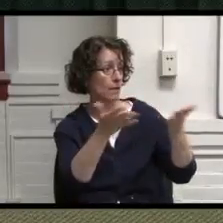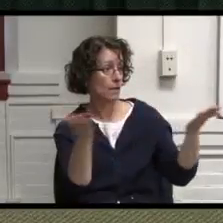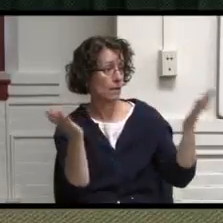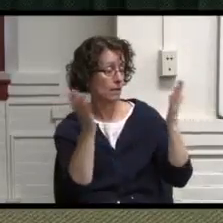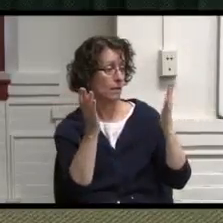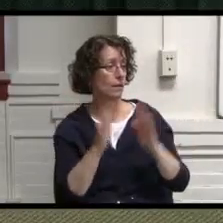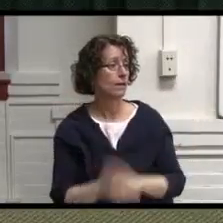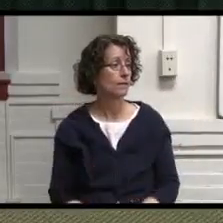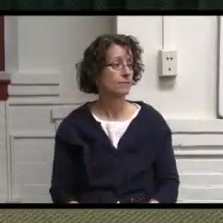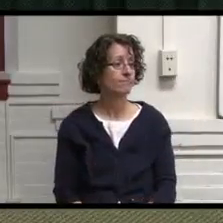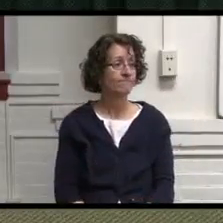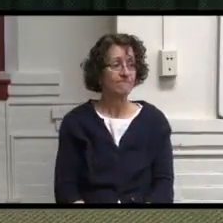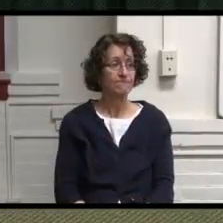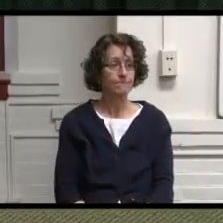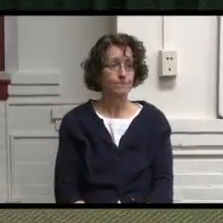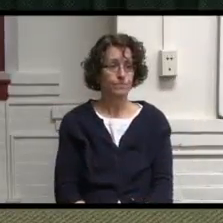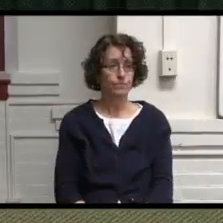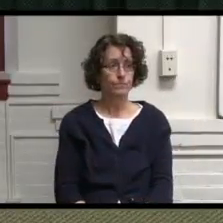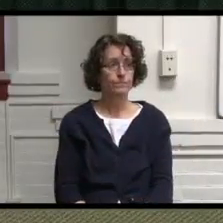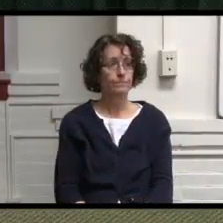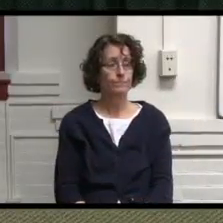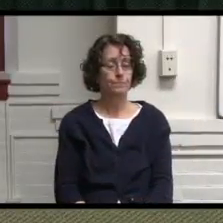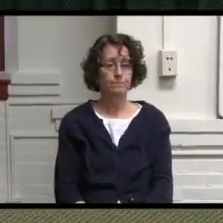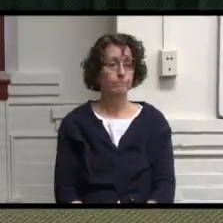have anything to say?